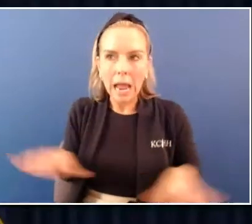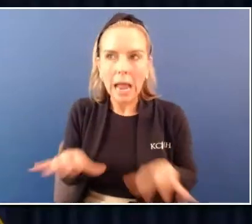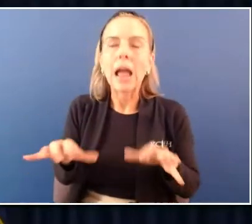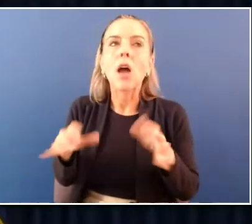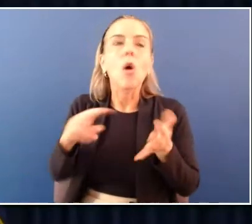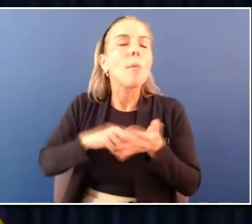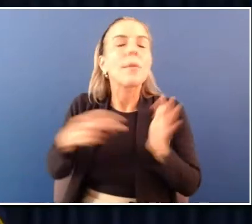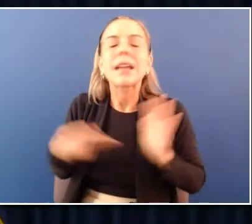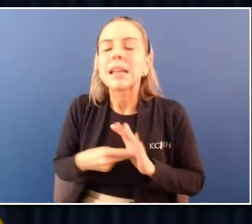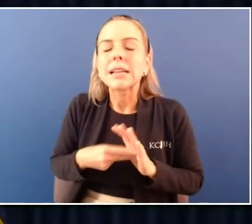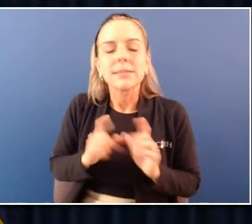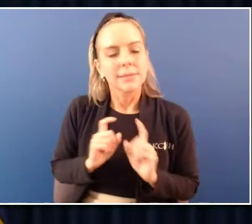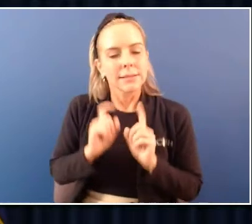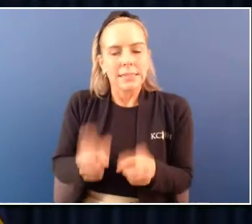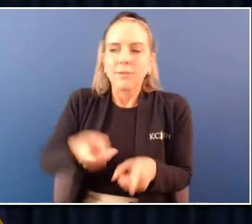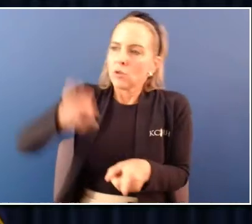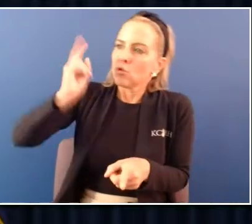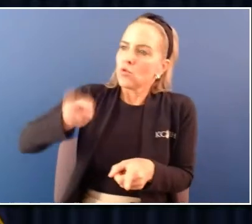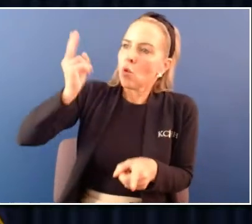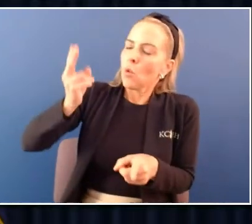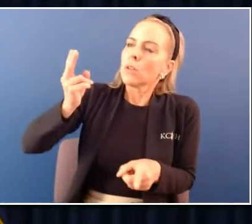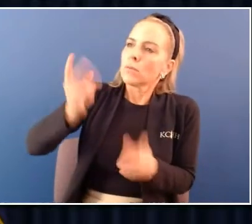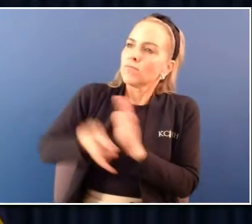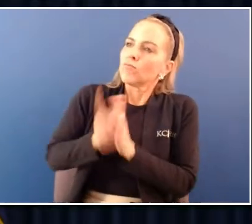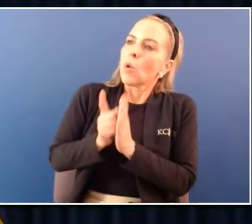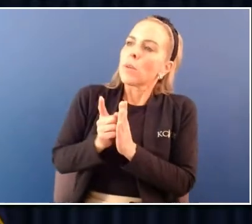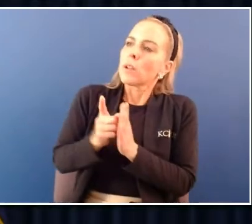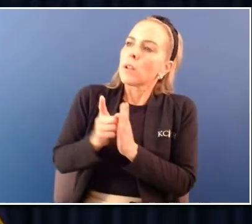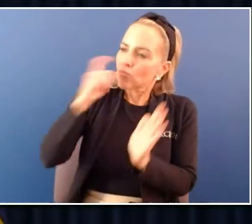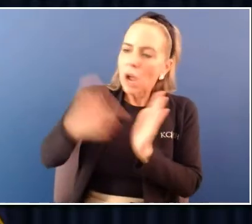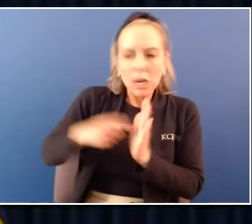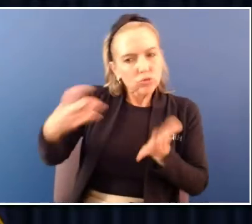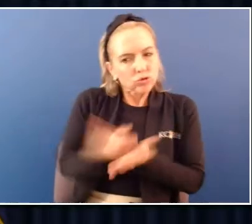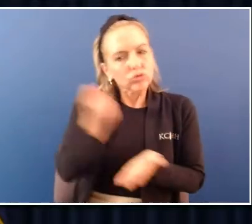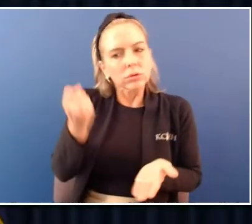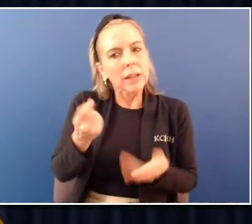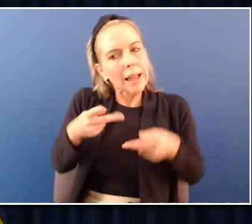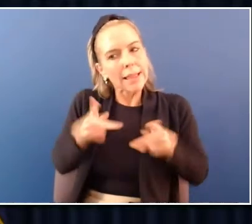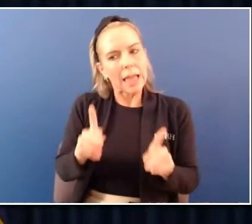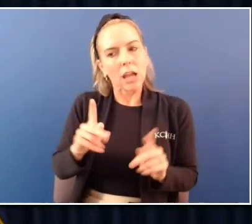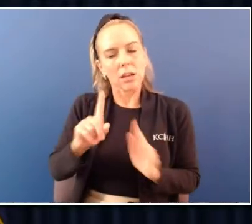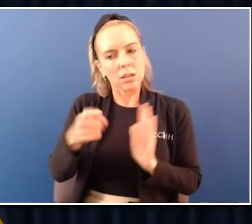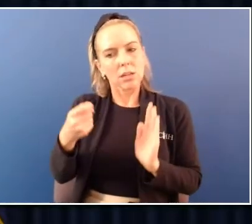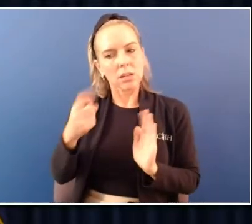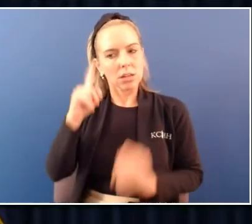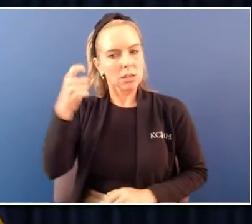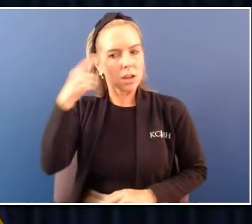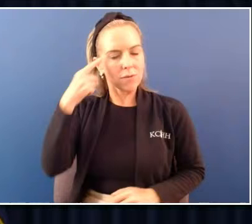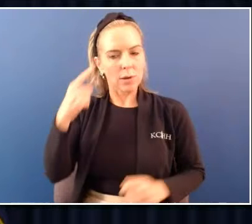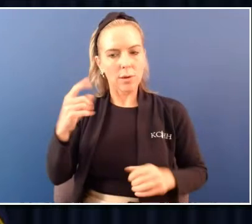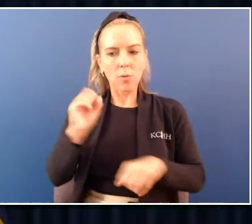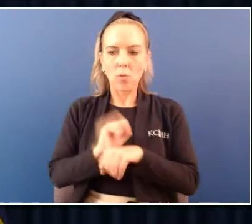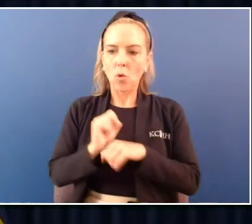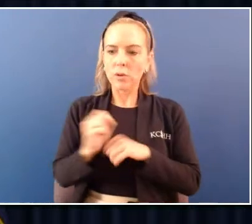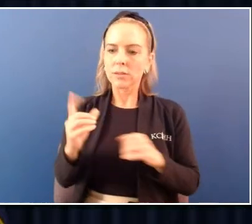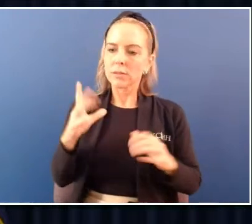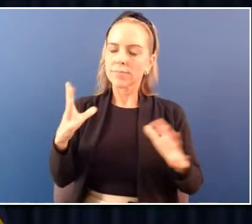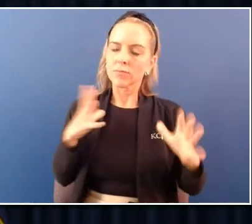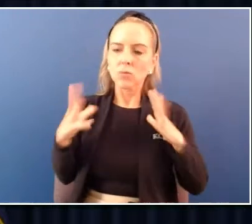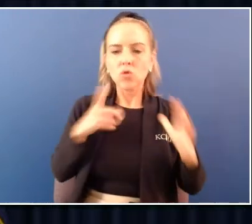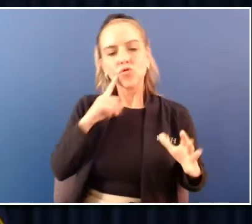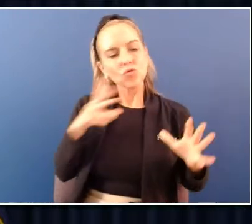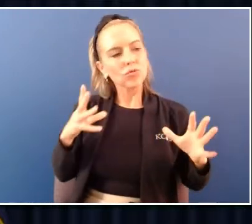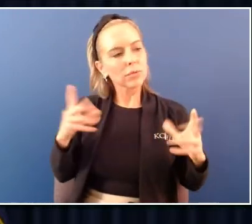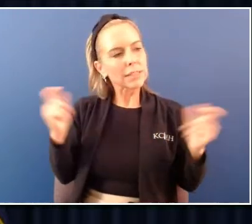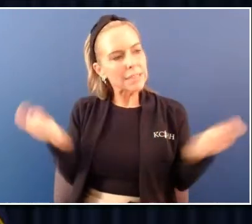this historic moment the recognition that it deserves, allowing government employees time off with their families to celebrate, to learn,